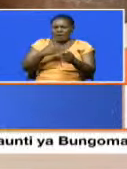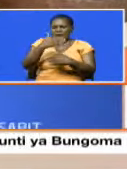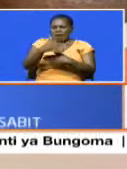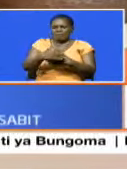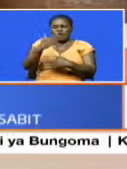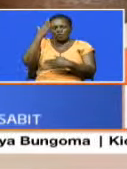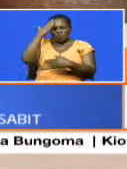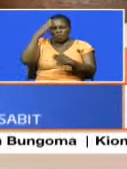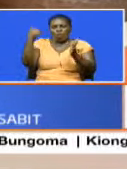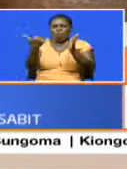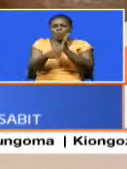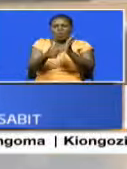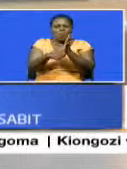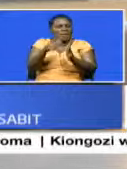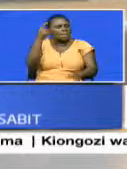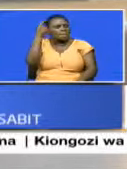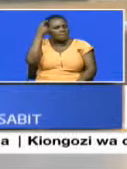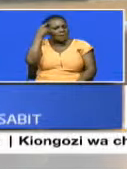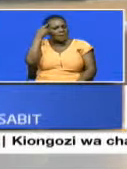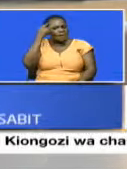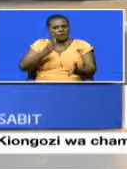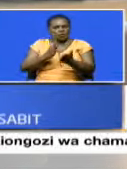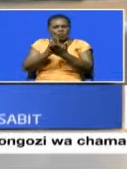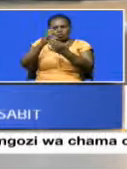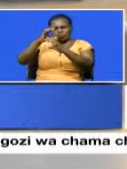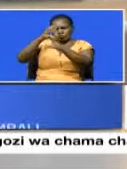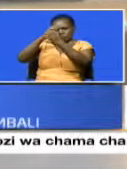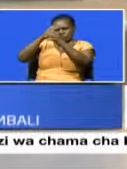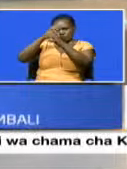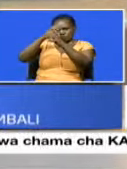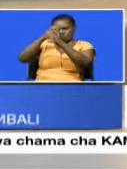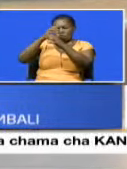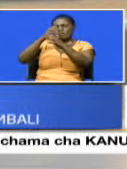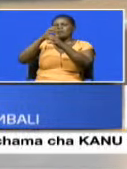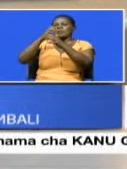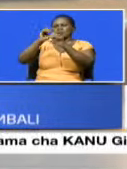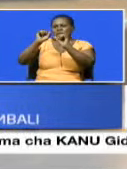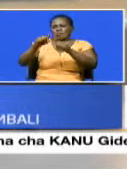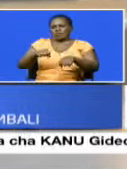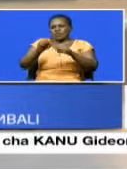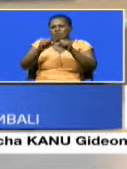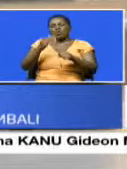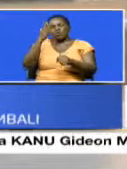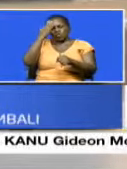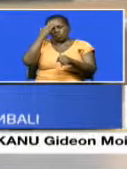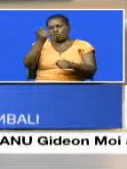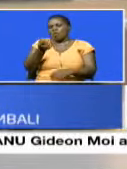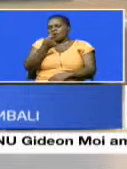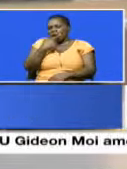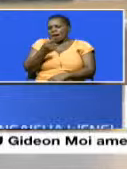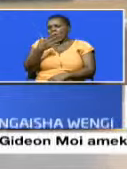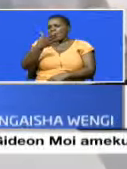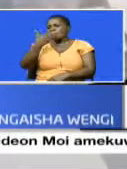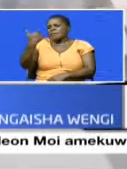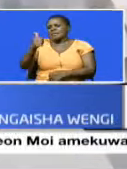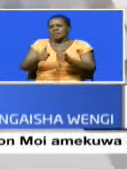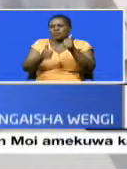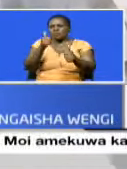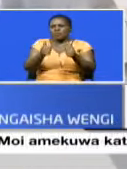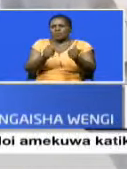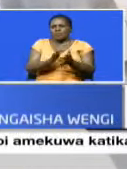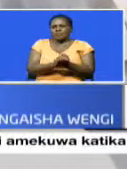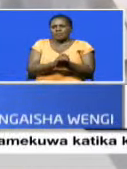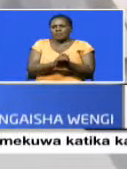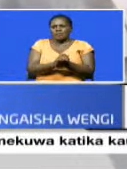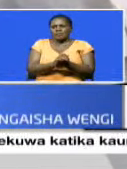kubaini tatizo kwenye ubongo wake kupitia picha za CT scan, watangamua aina ya tiba inayomfaa mama huyu. In terms of